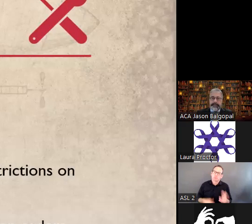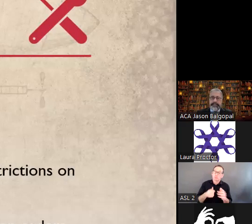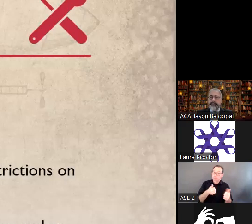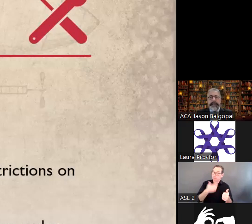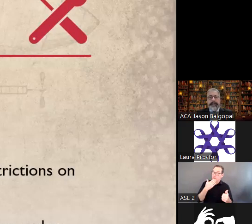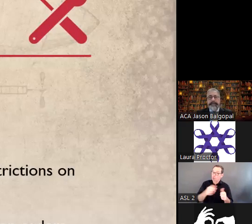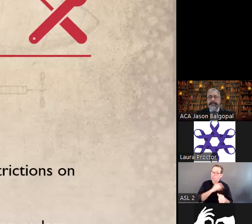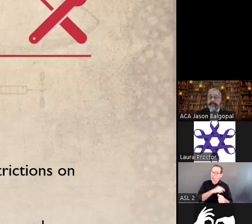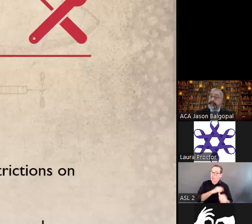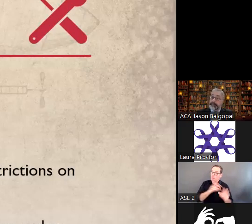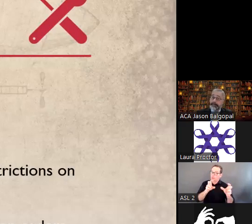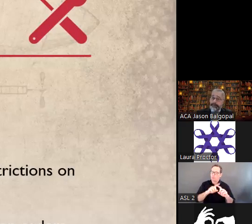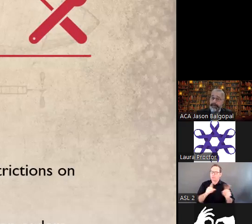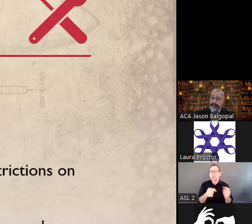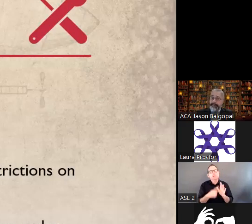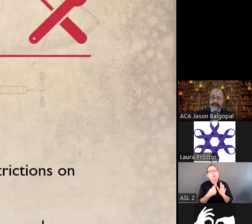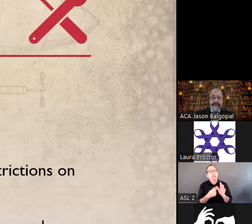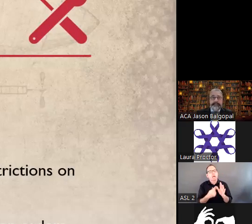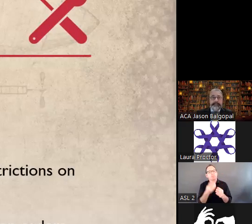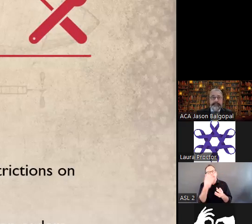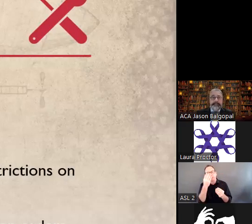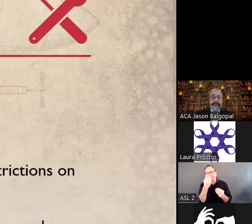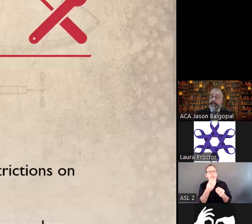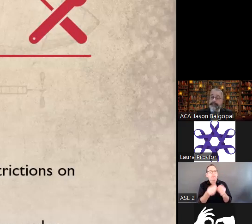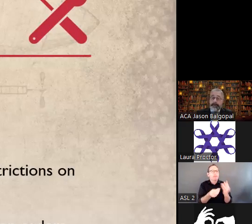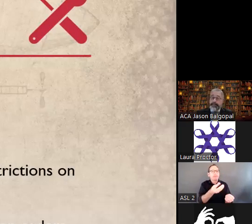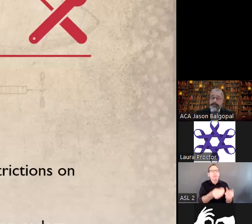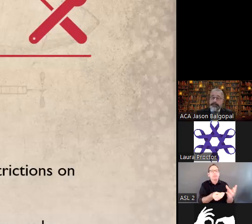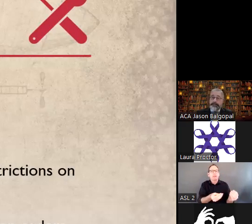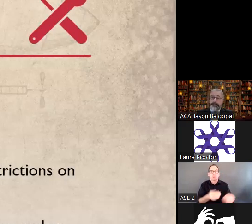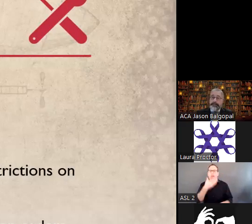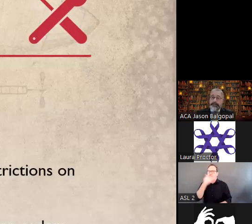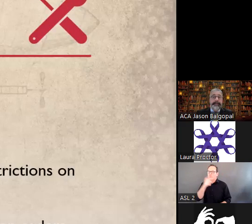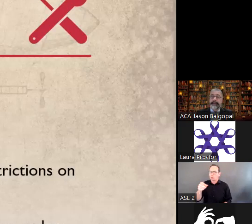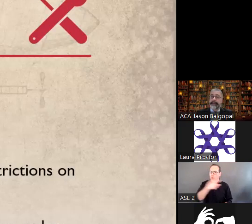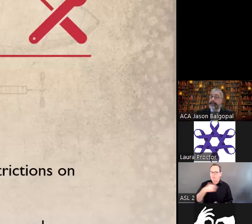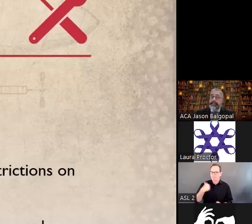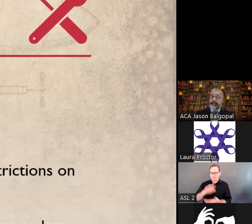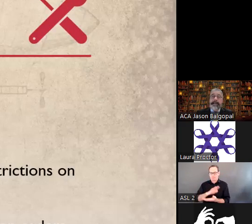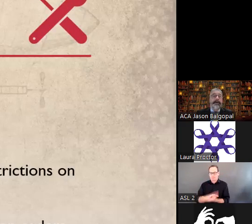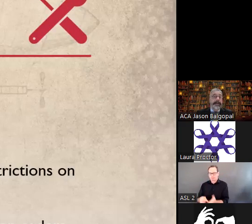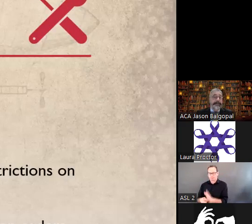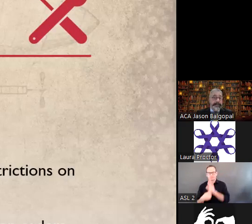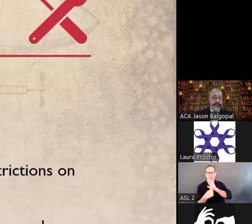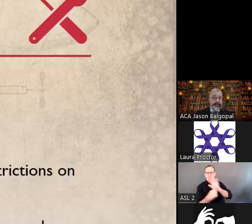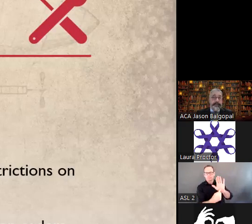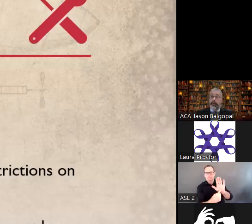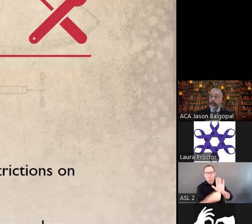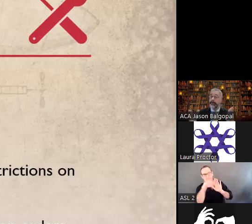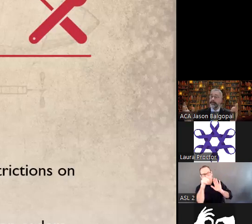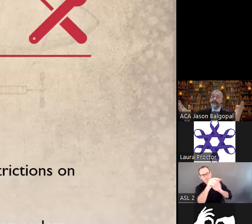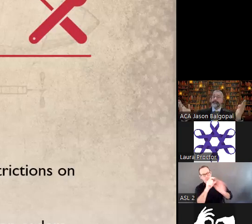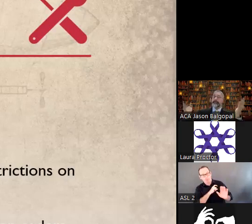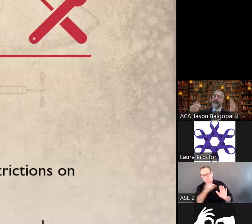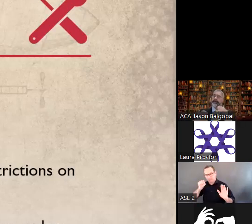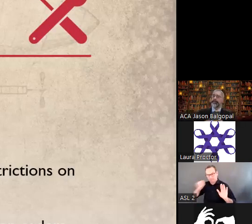sometimes things slip through the cracks. It's possible that the police may not have access,